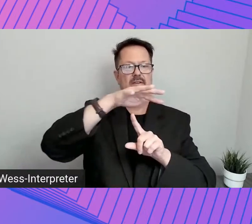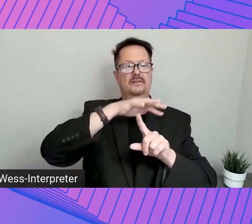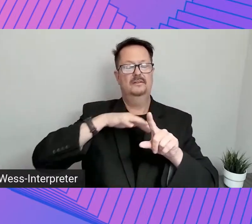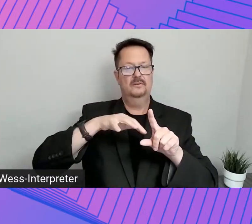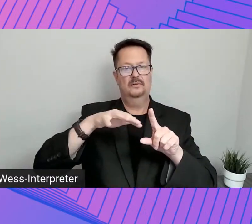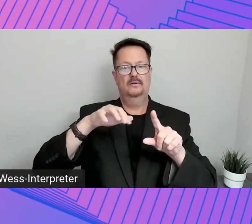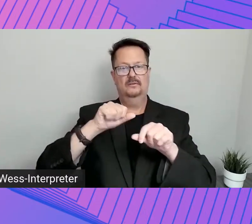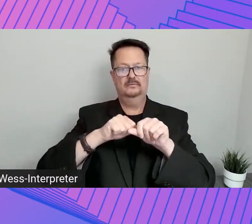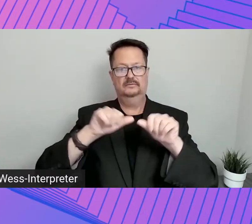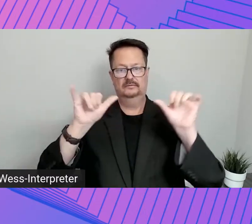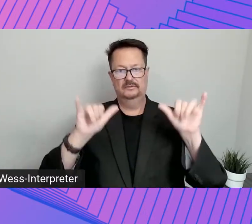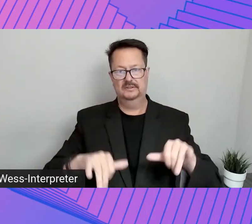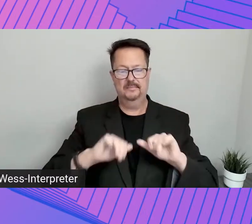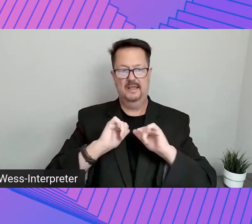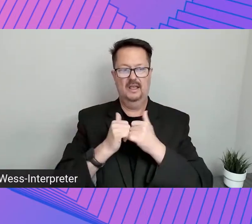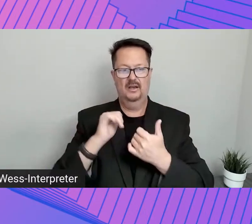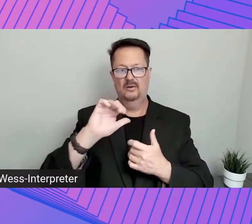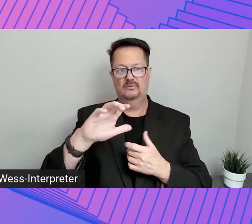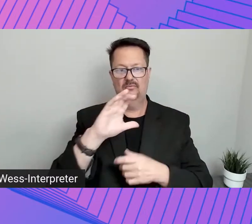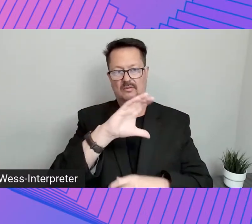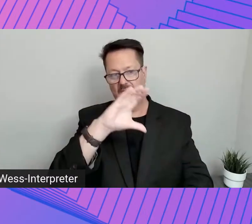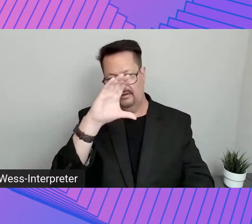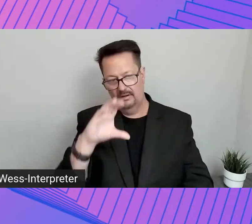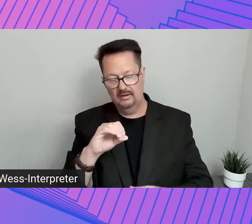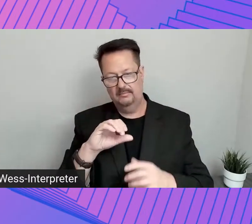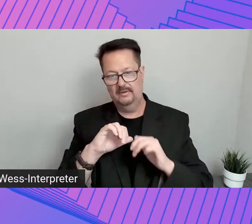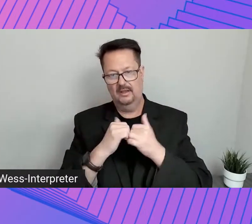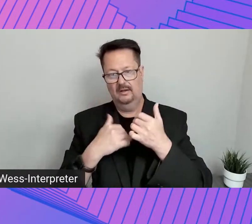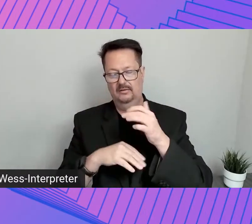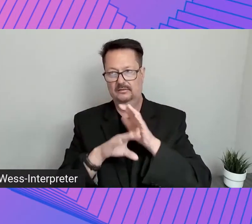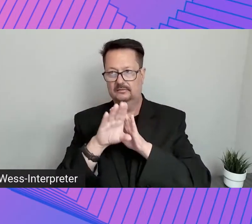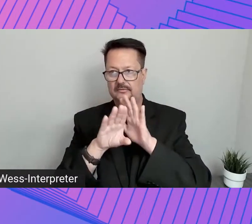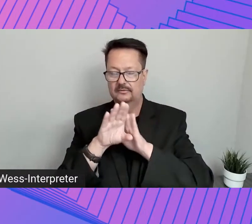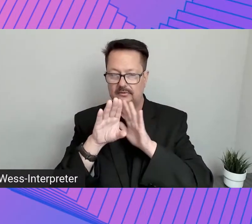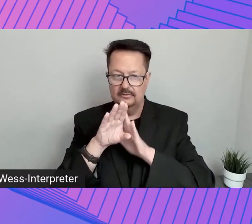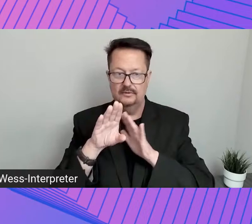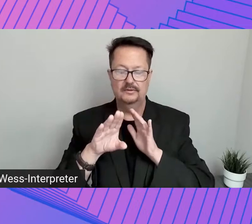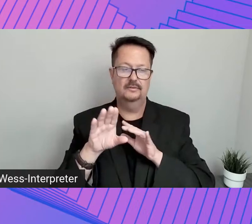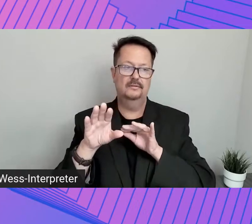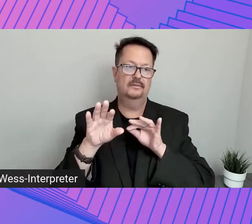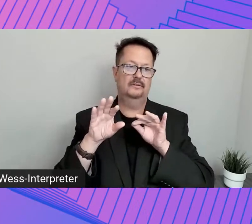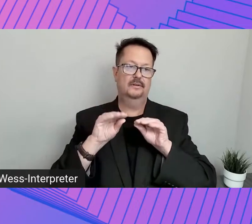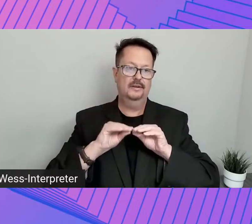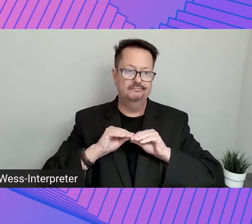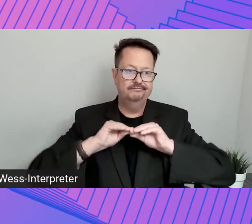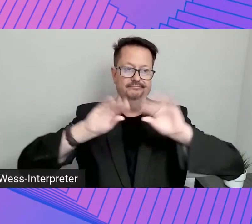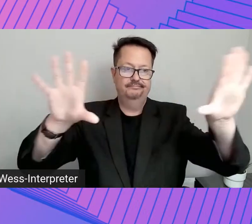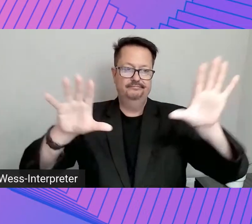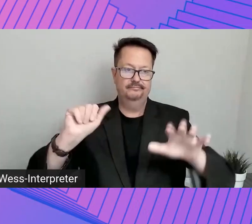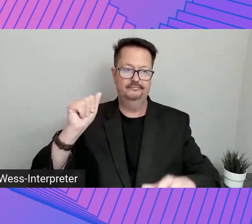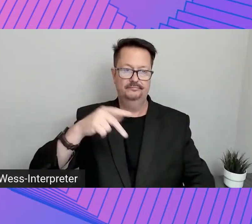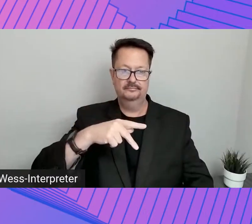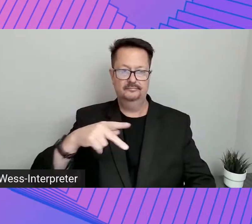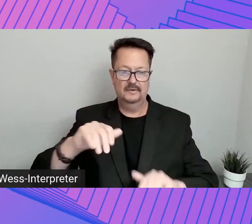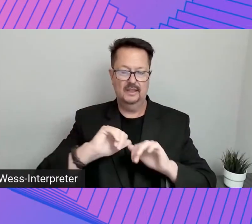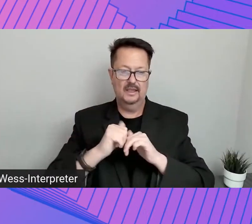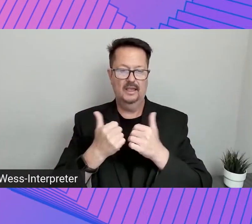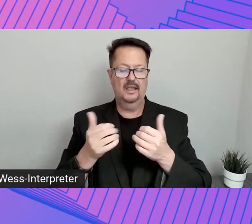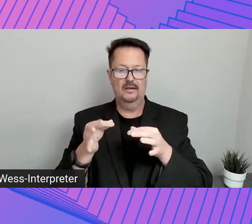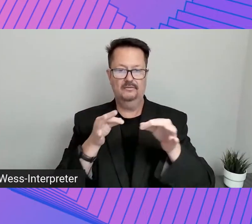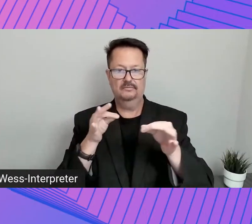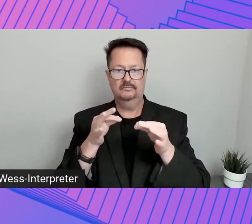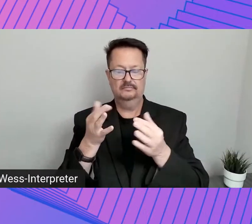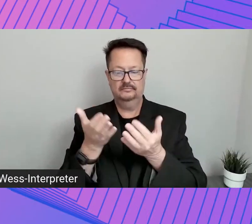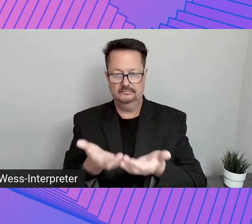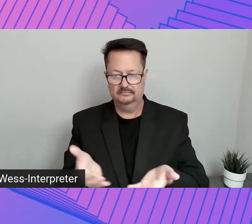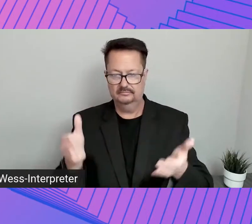your company, how your developers can deploy apps, how they can manage containers, and how AWS can be the